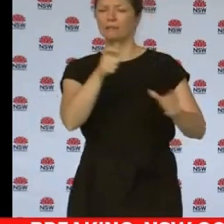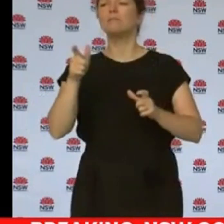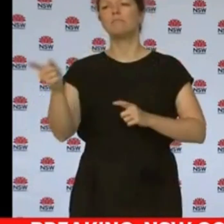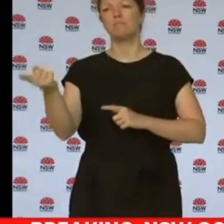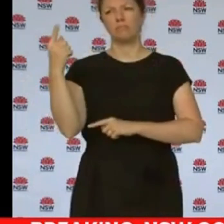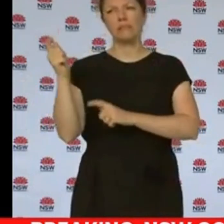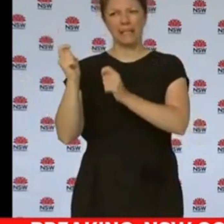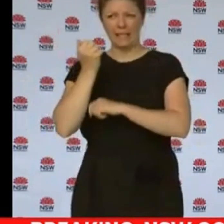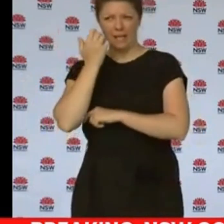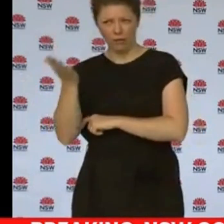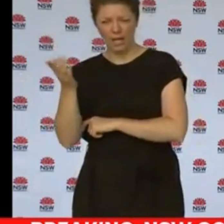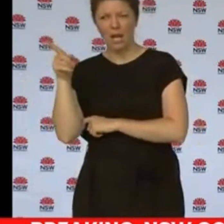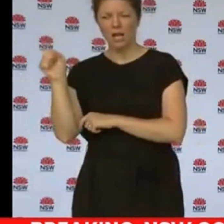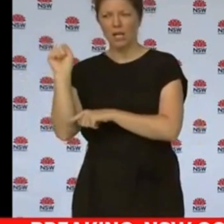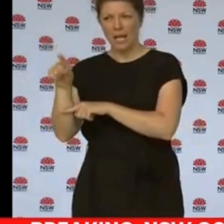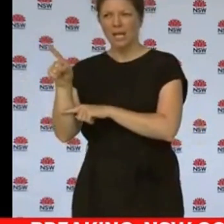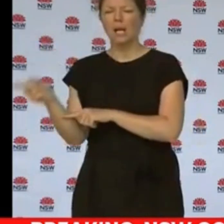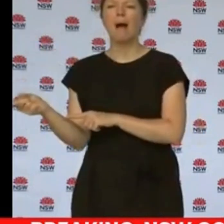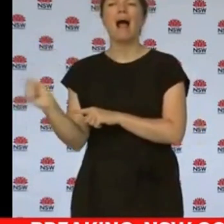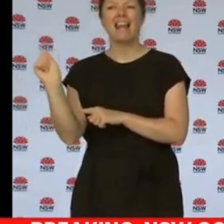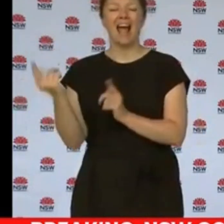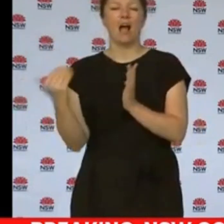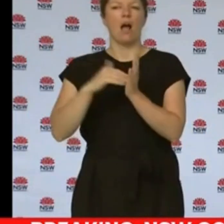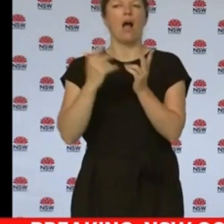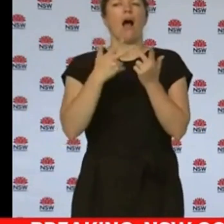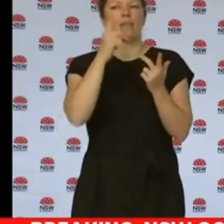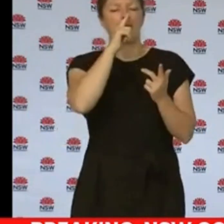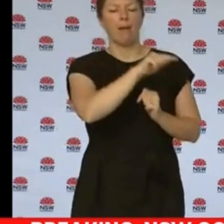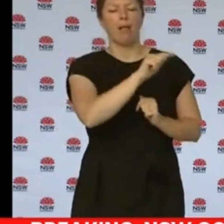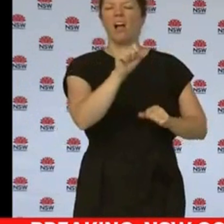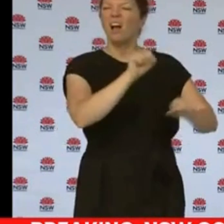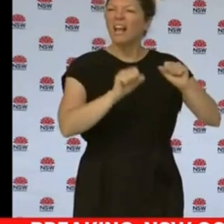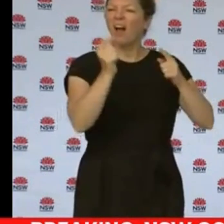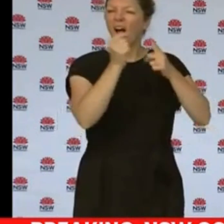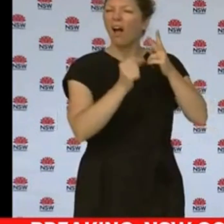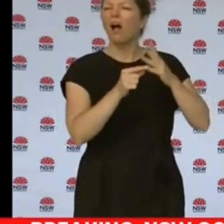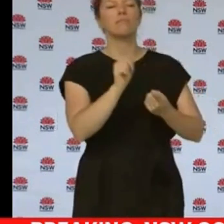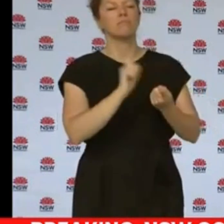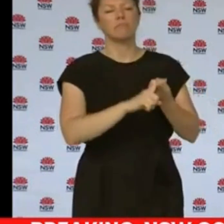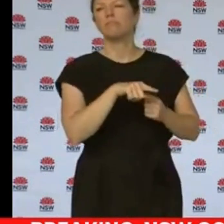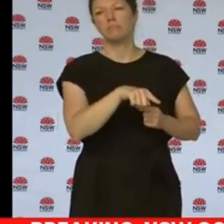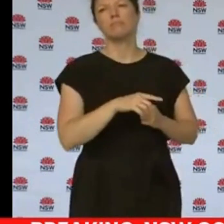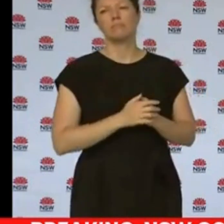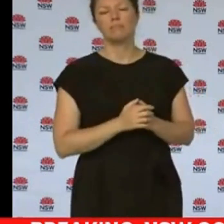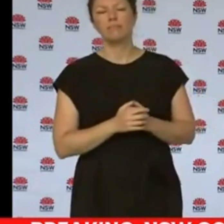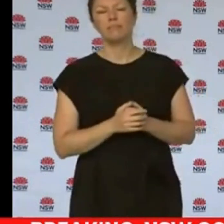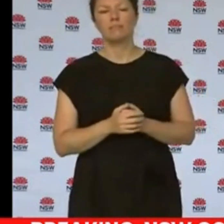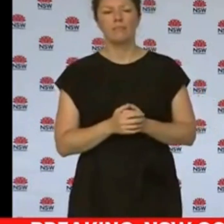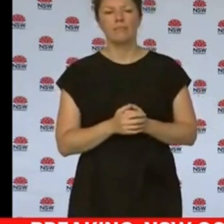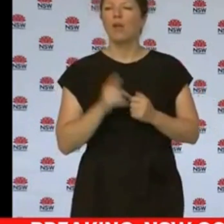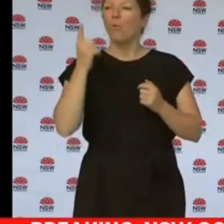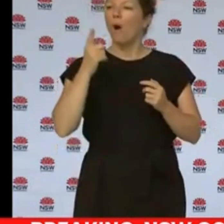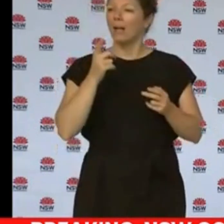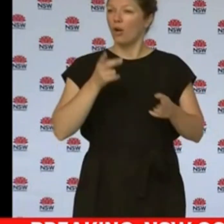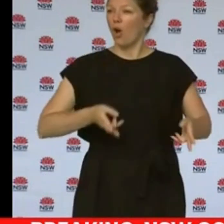and that's been progressively rolled out. So as of Monday, we're adding other categories of workers to that. And the Sydney Health Hotel